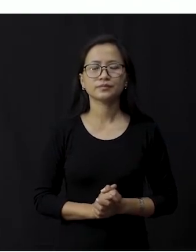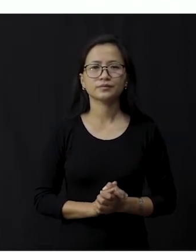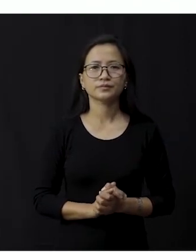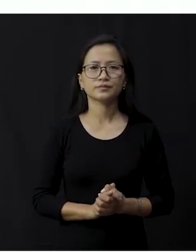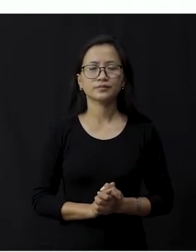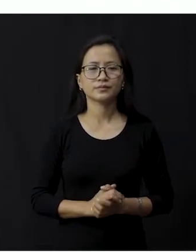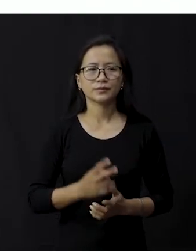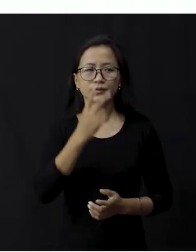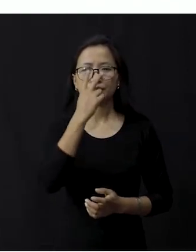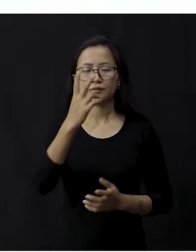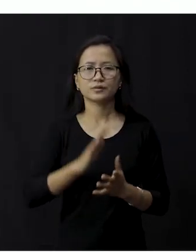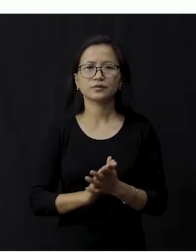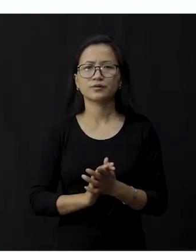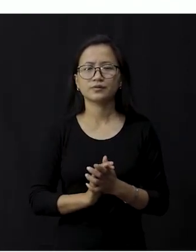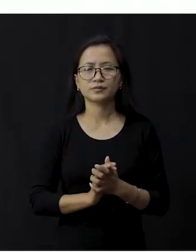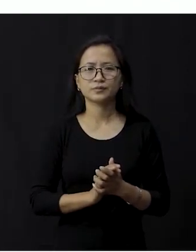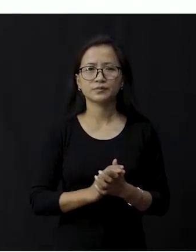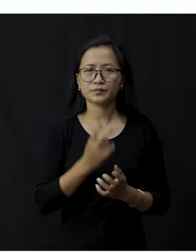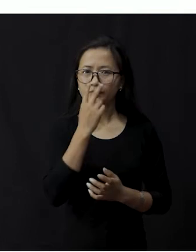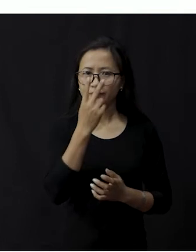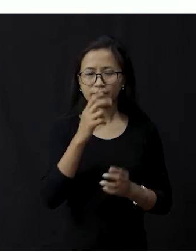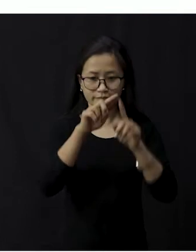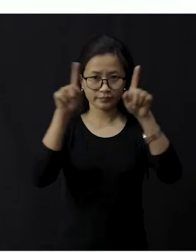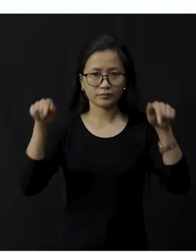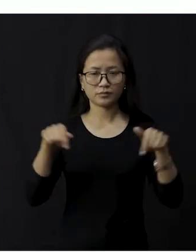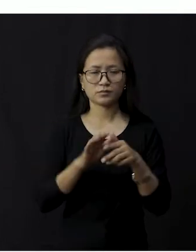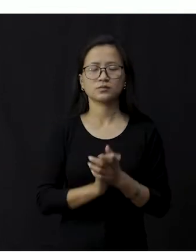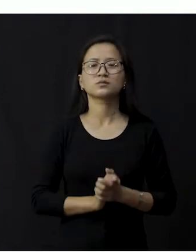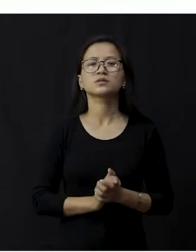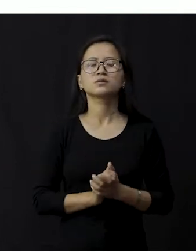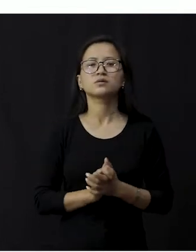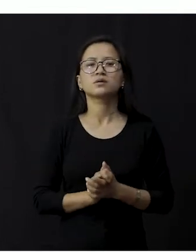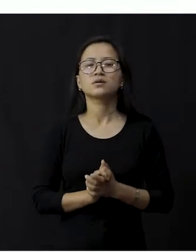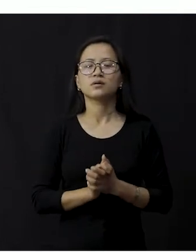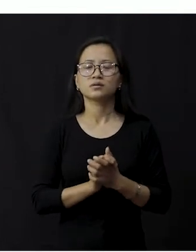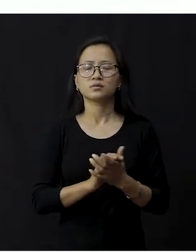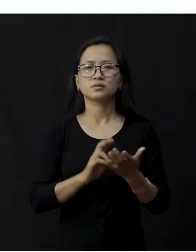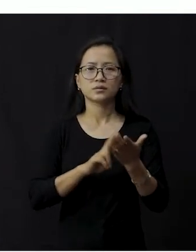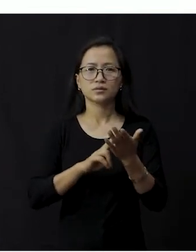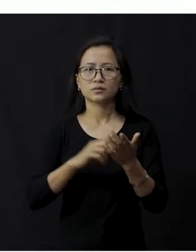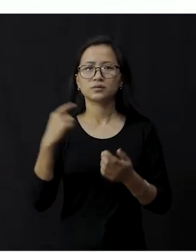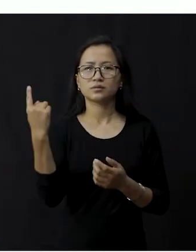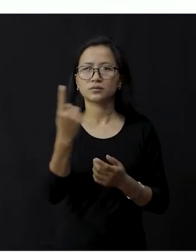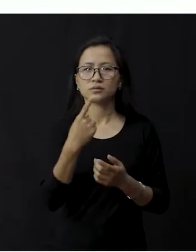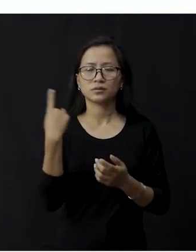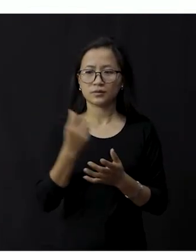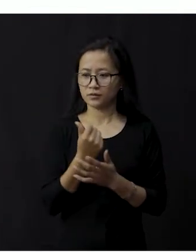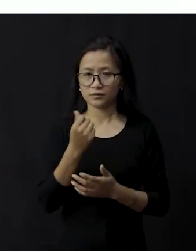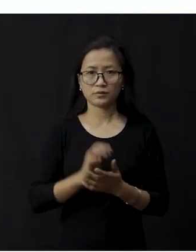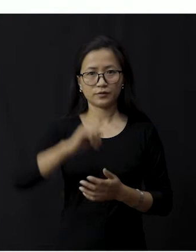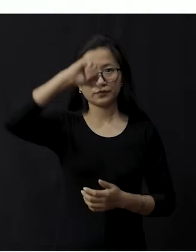Okay. So, can you see a picture here? Okay. So, this is the national currency of